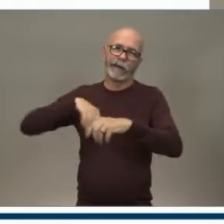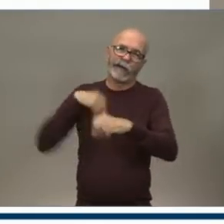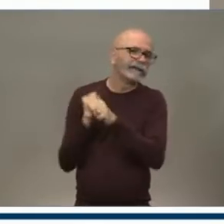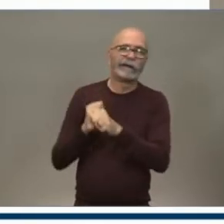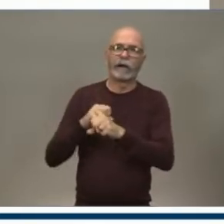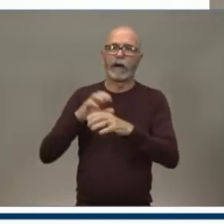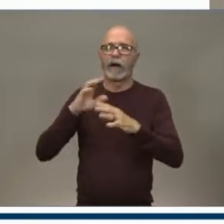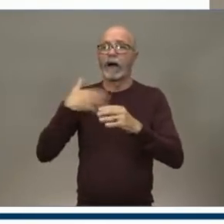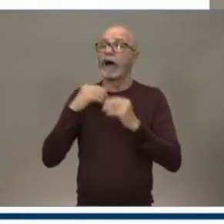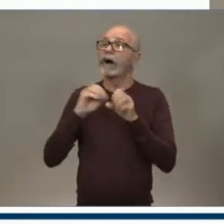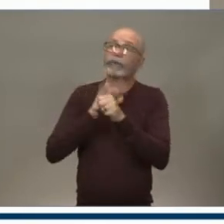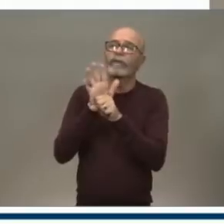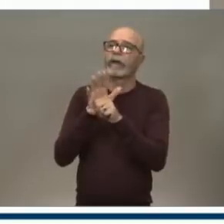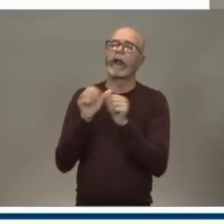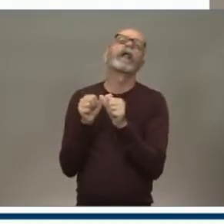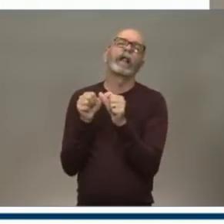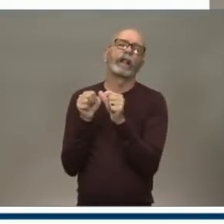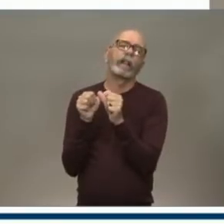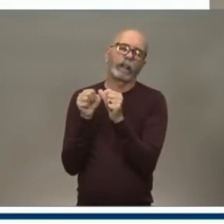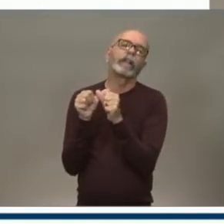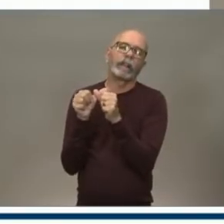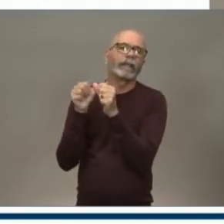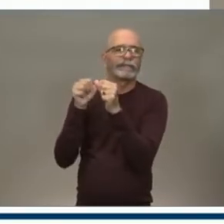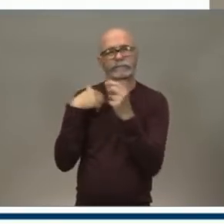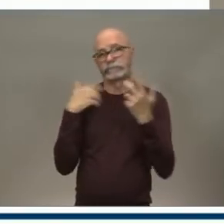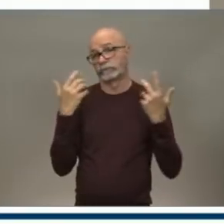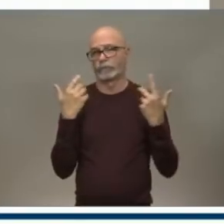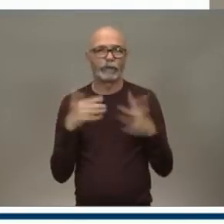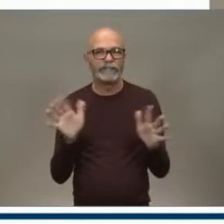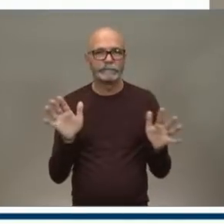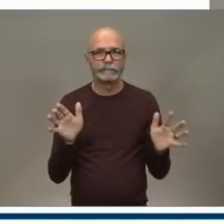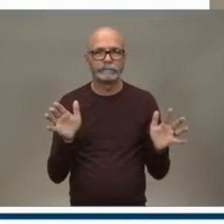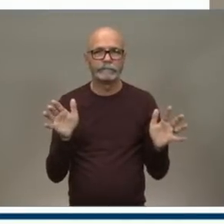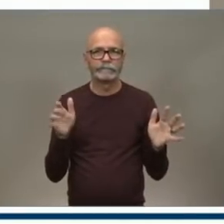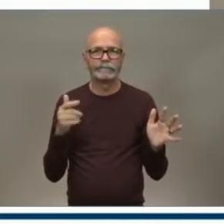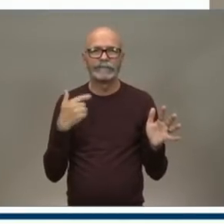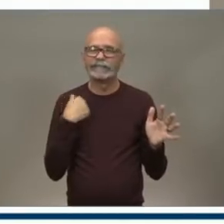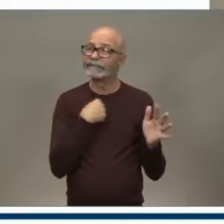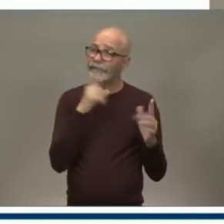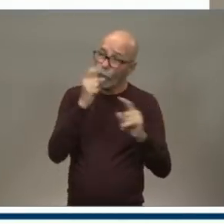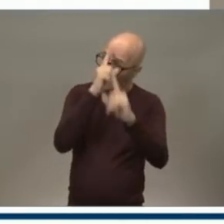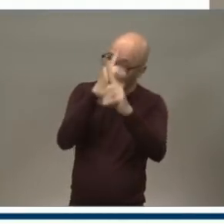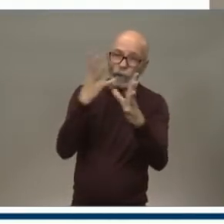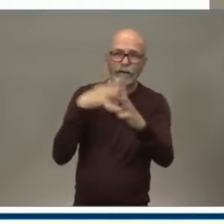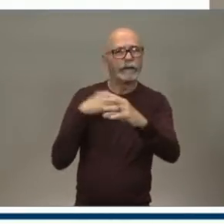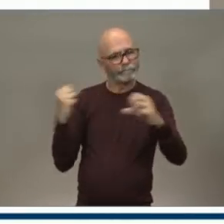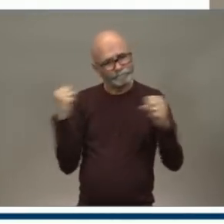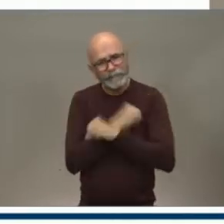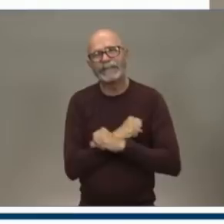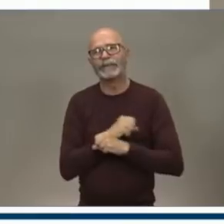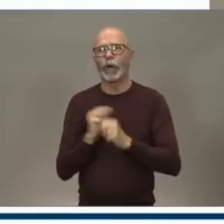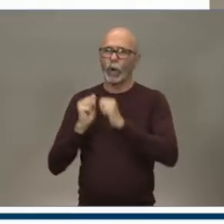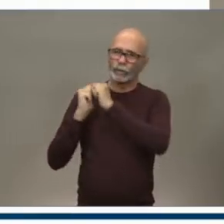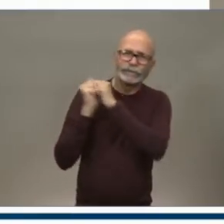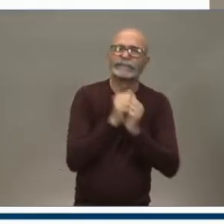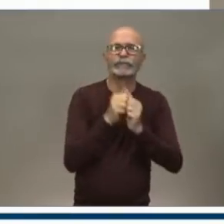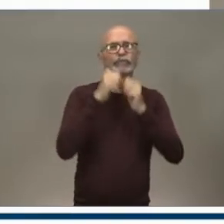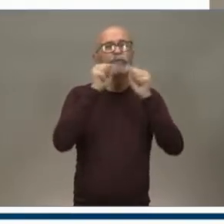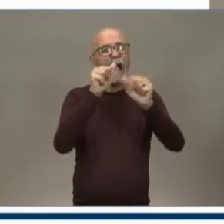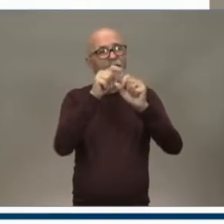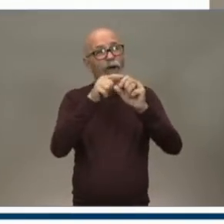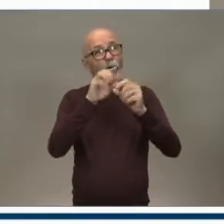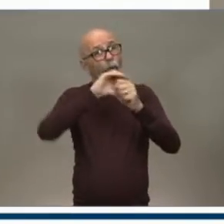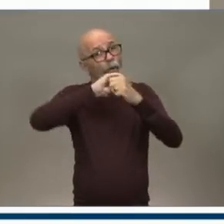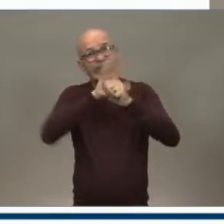COVID-19. So this is a fight that we're all in together. We have 960,000 Nova Scotians. There's